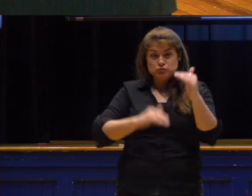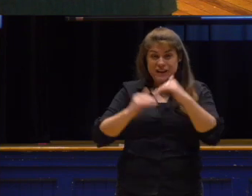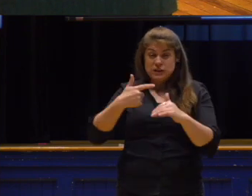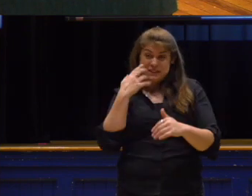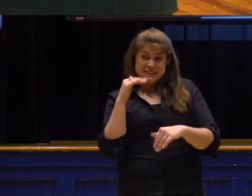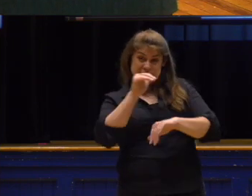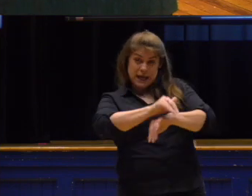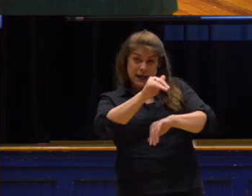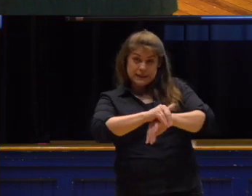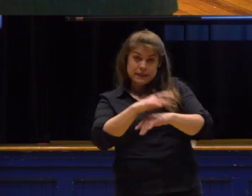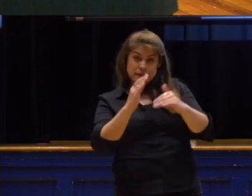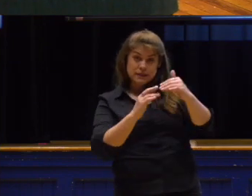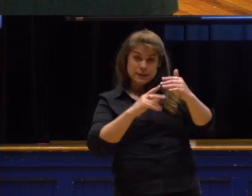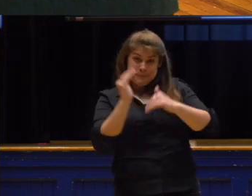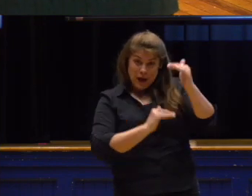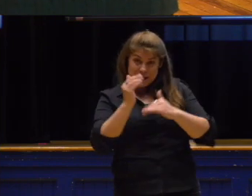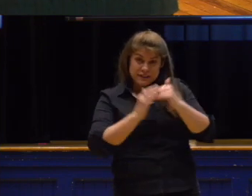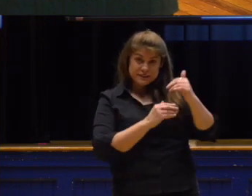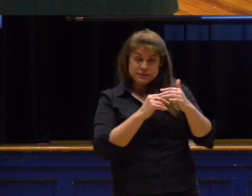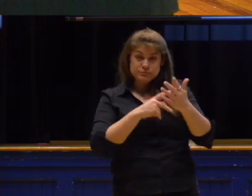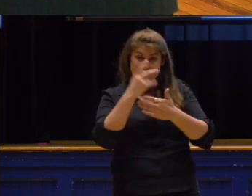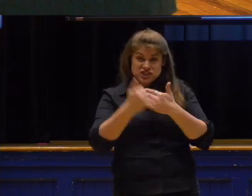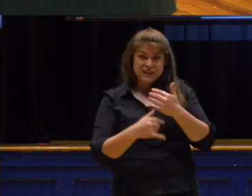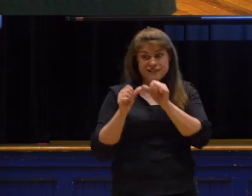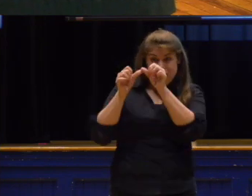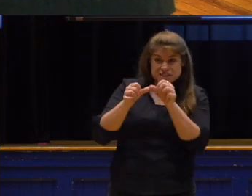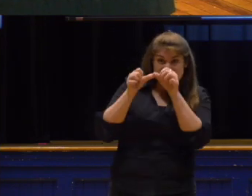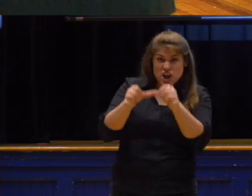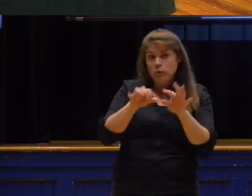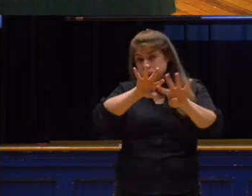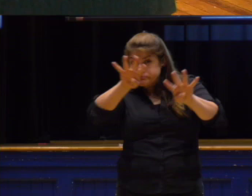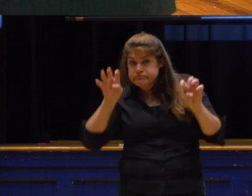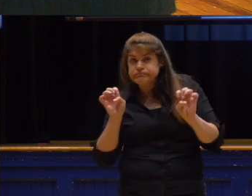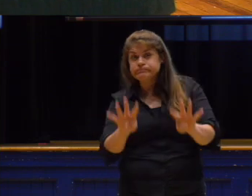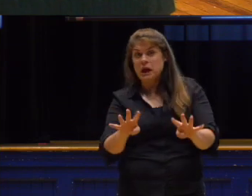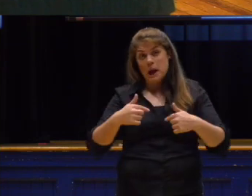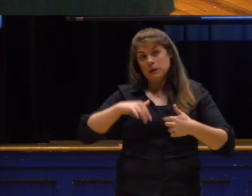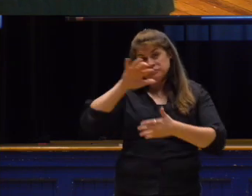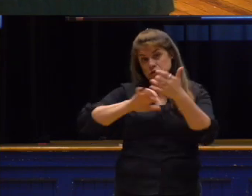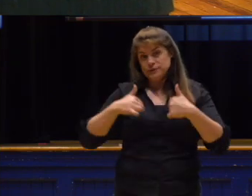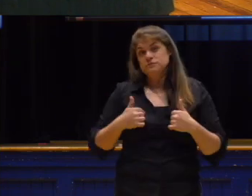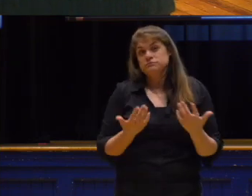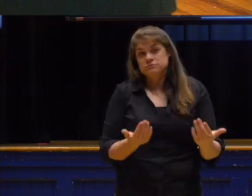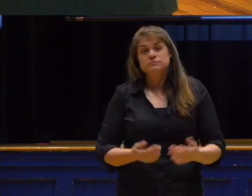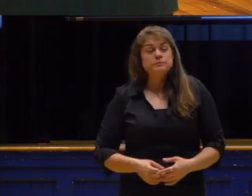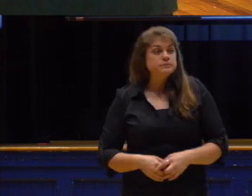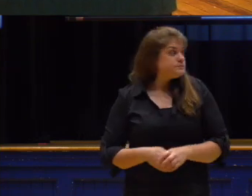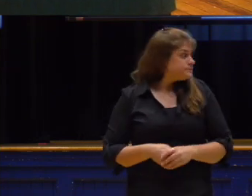Is this a nighttime project, or when is it going to be ongoing? I'm not sure I understand.